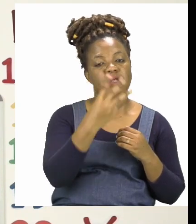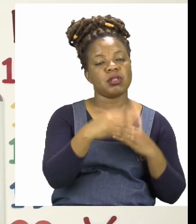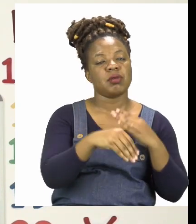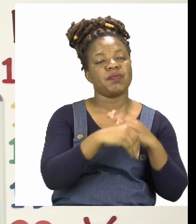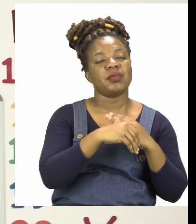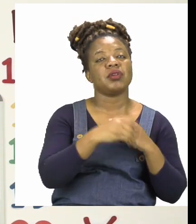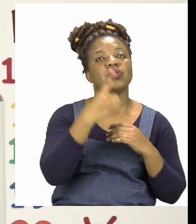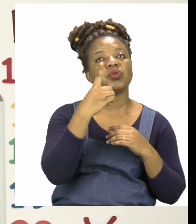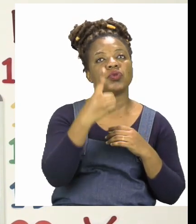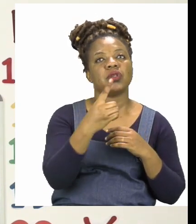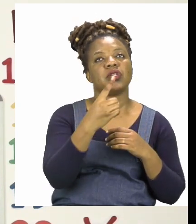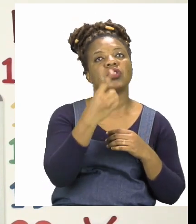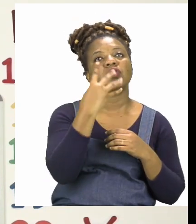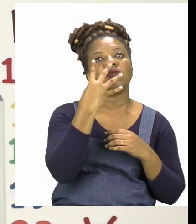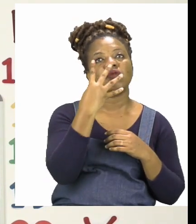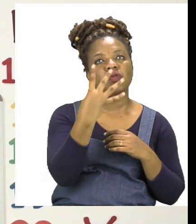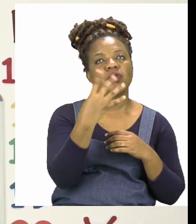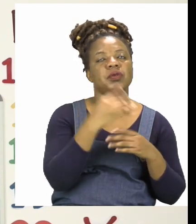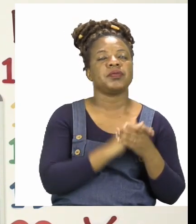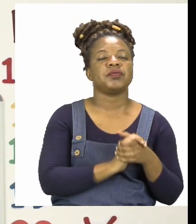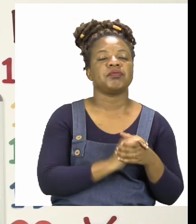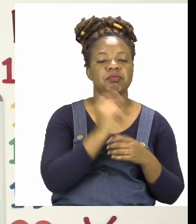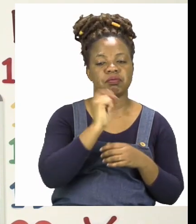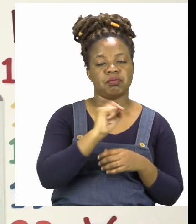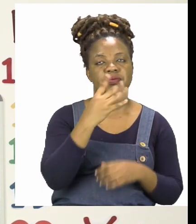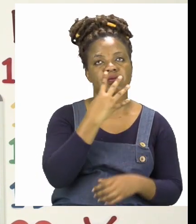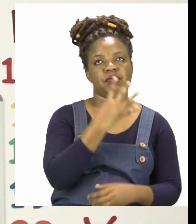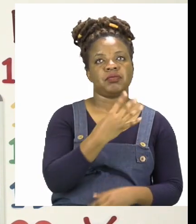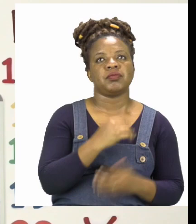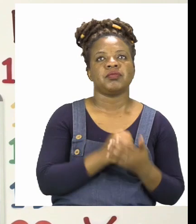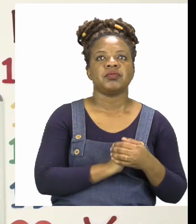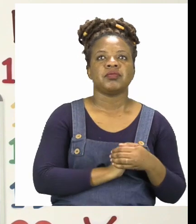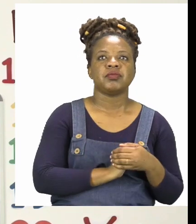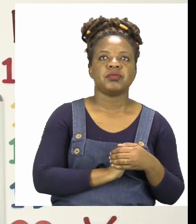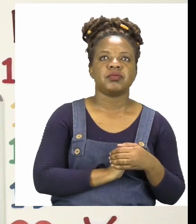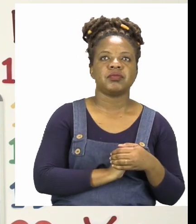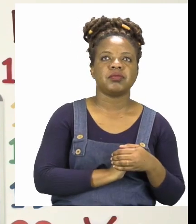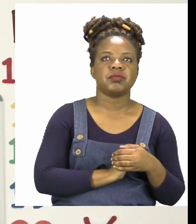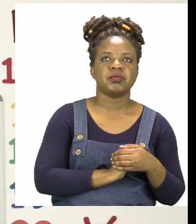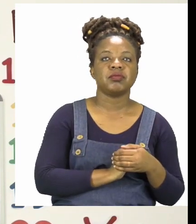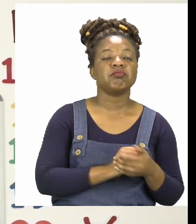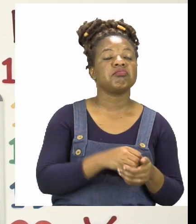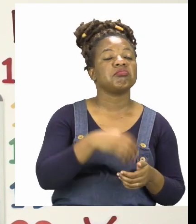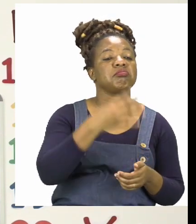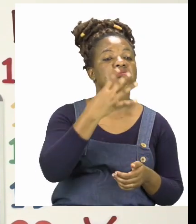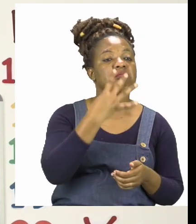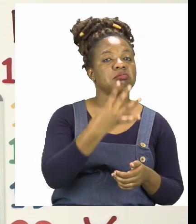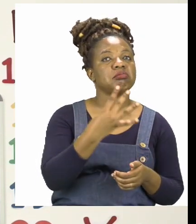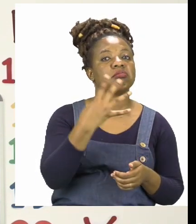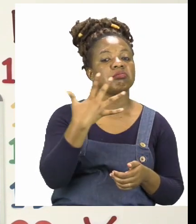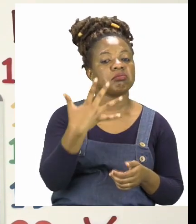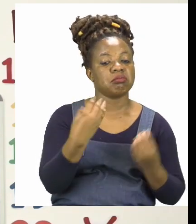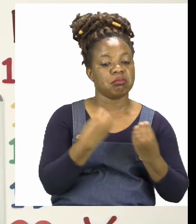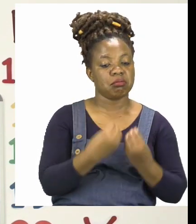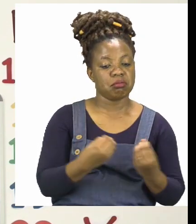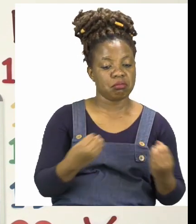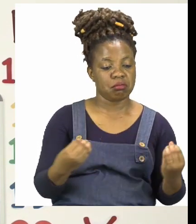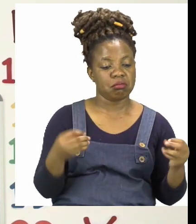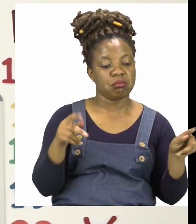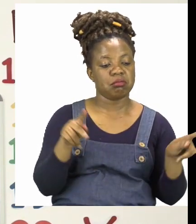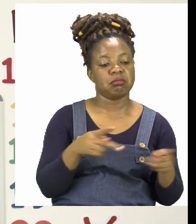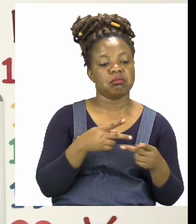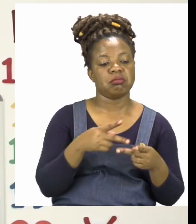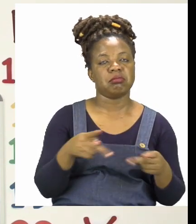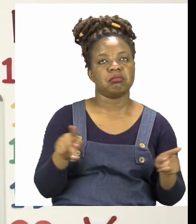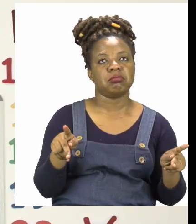our 4. Now we know that we have 45 children, which